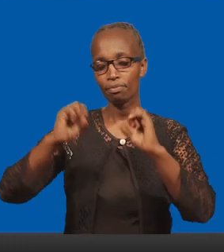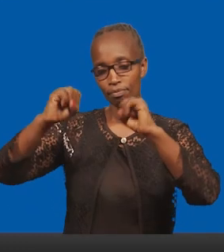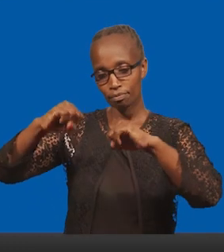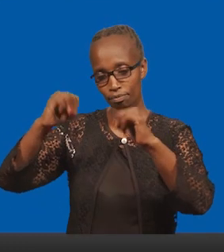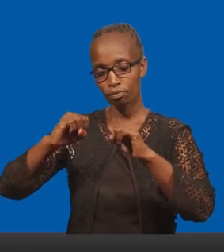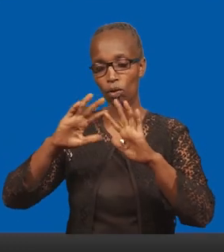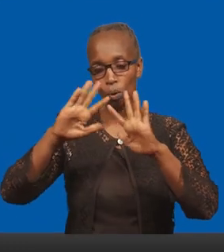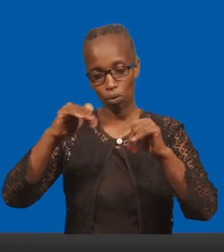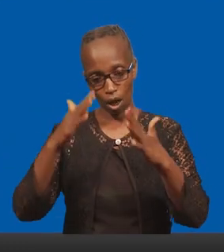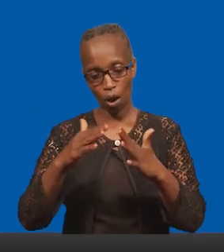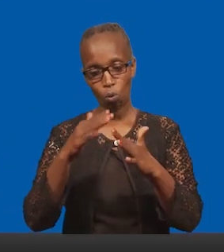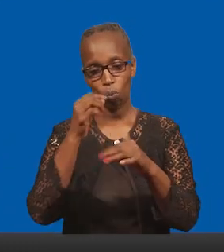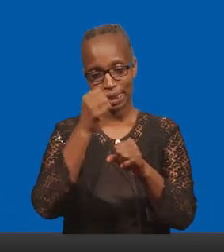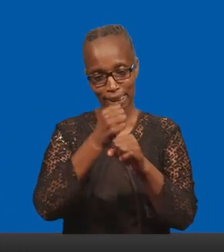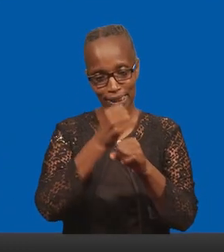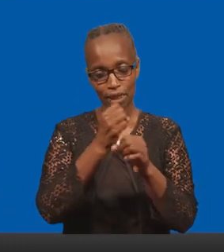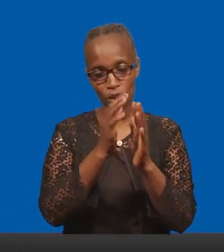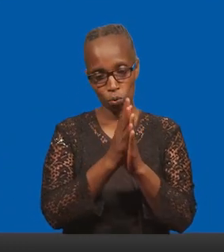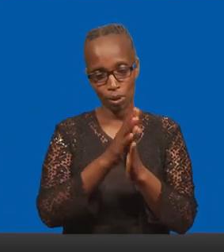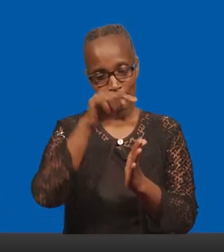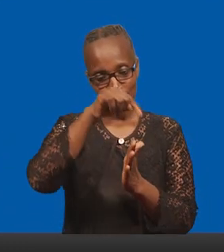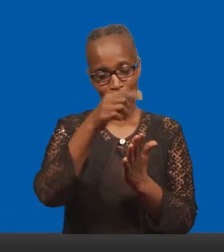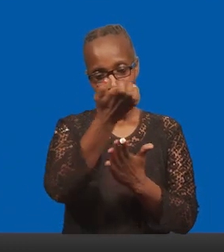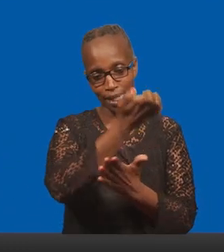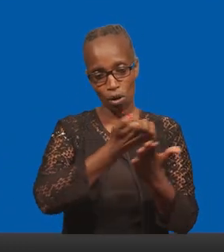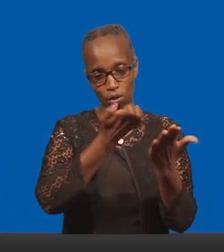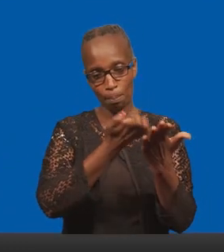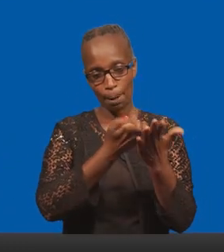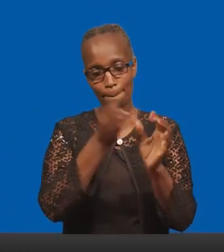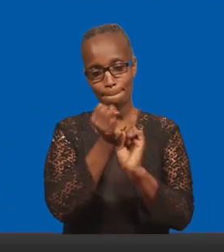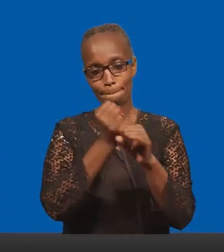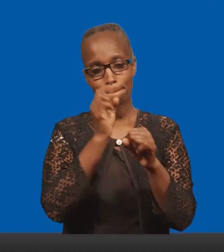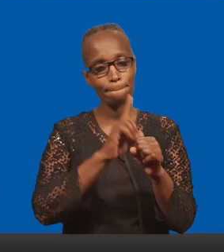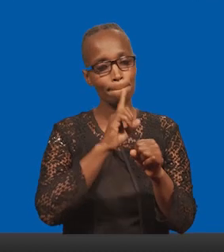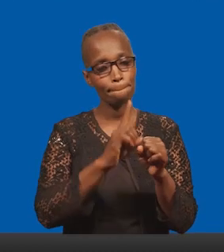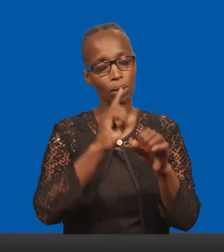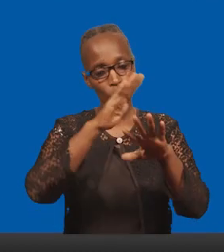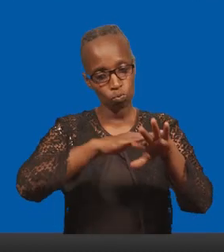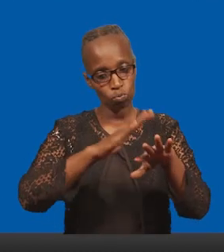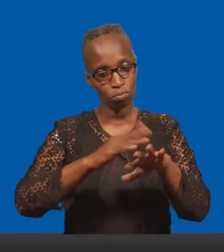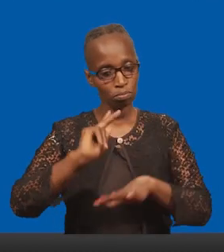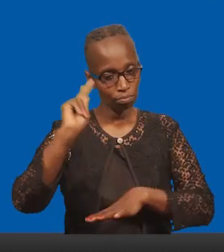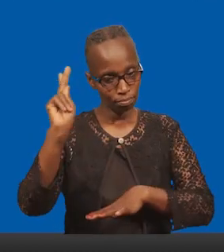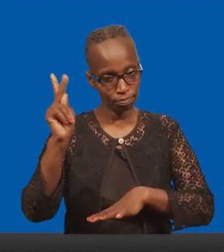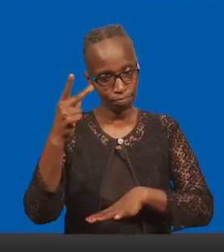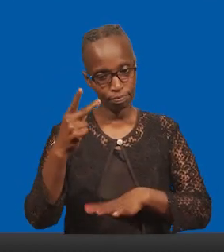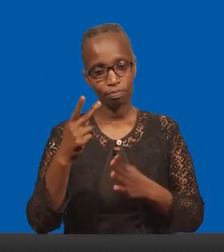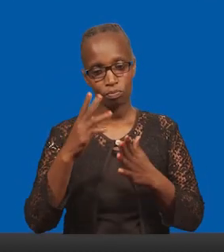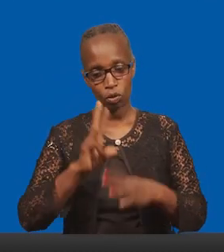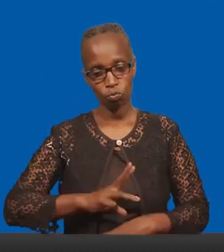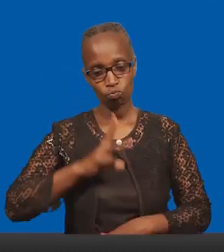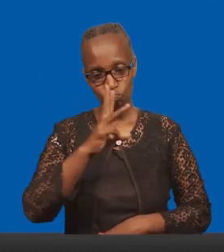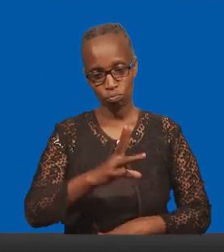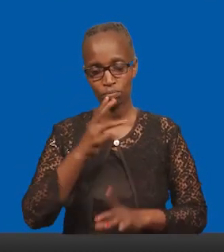to run our country and make sure that the holistic good of the Kenyans is achieved.